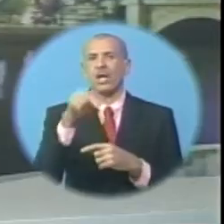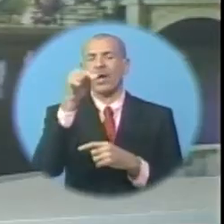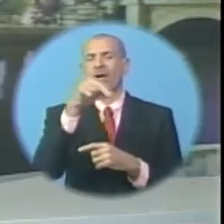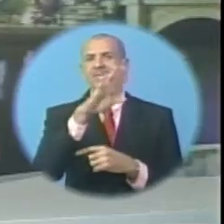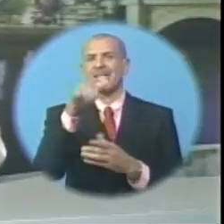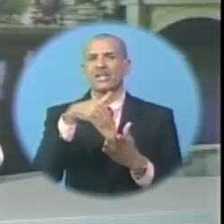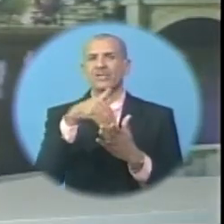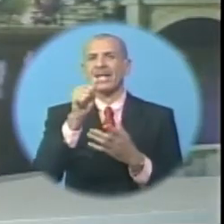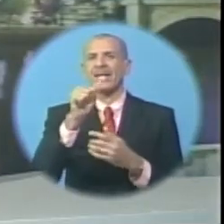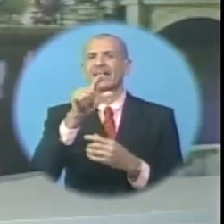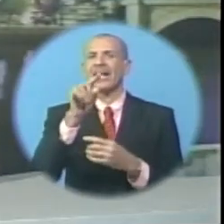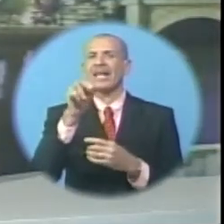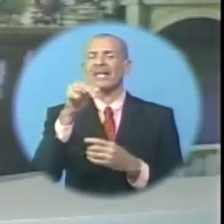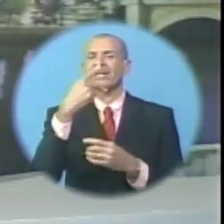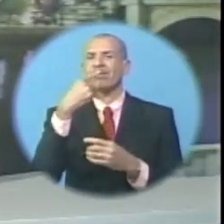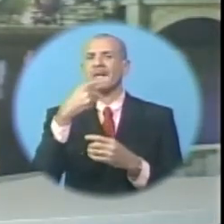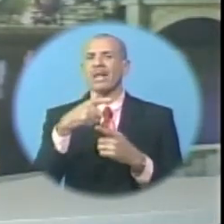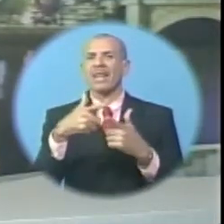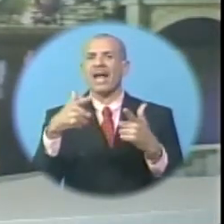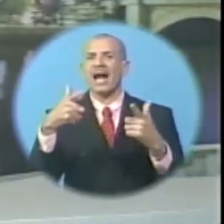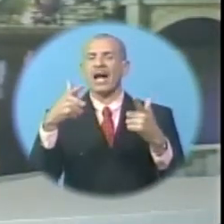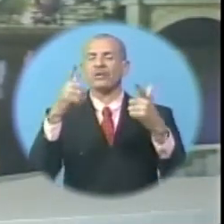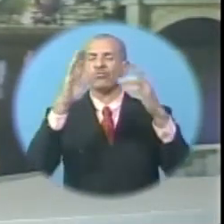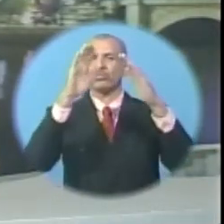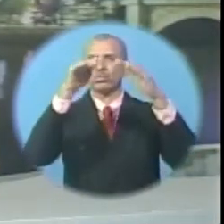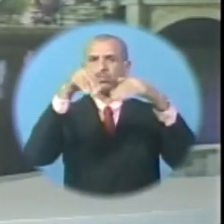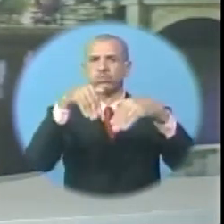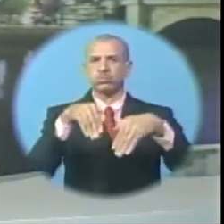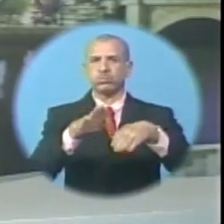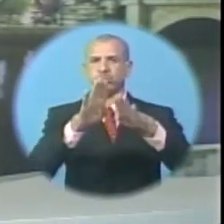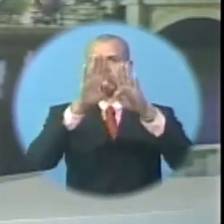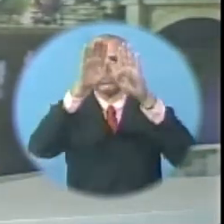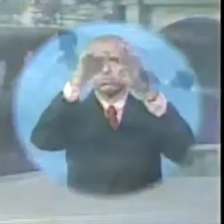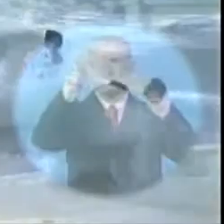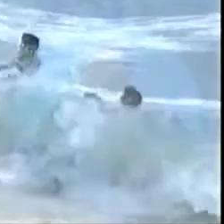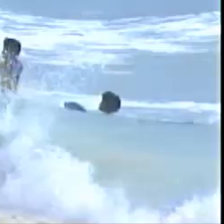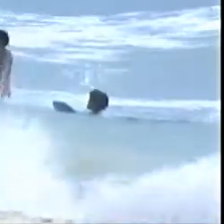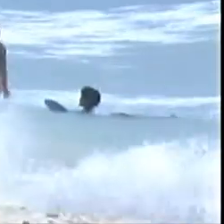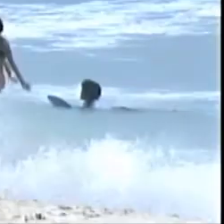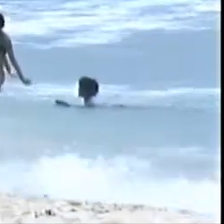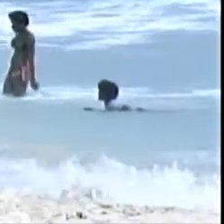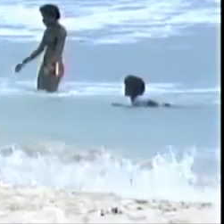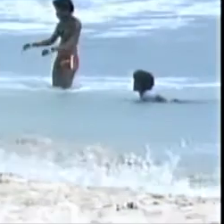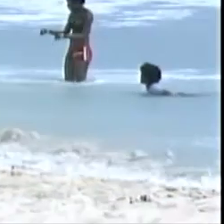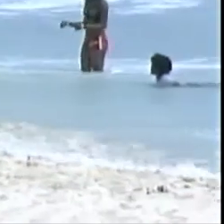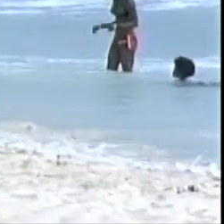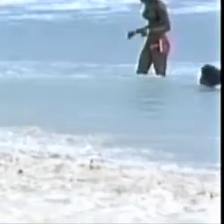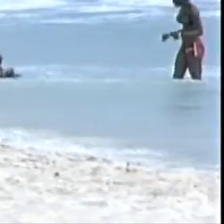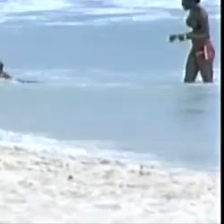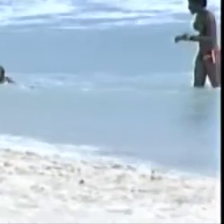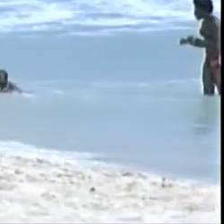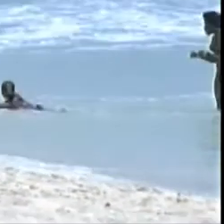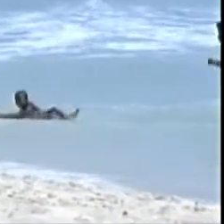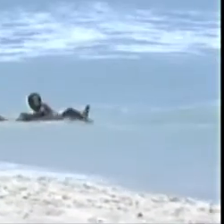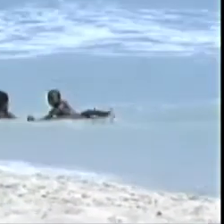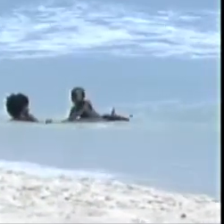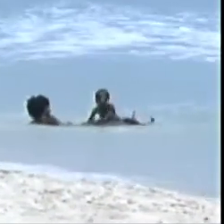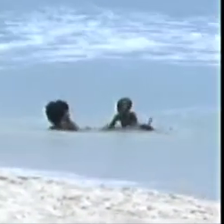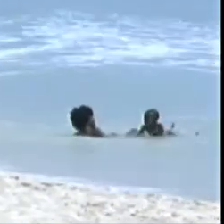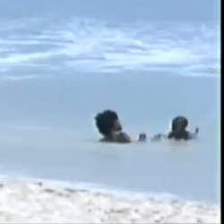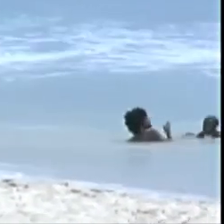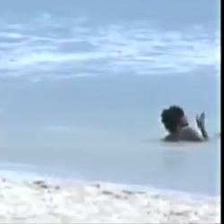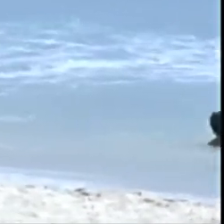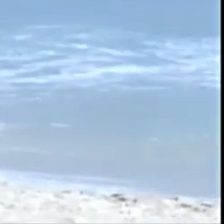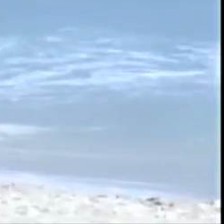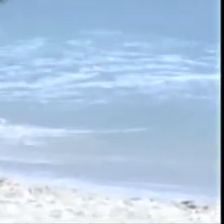Atlantic has been generating large northerly swells. As a result, northerly swells of up to 4 meters or 13 feet